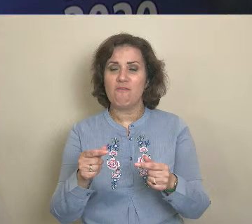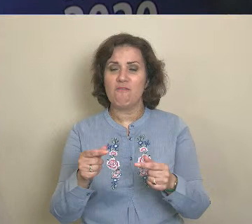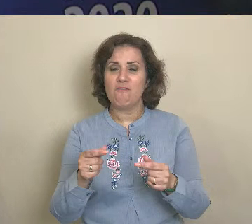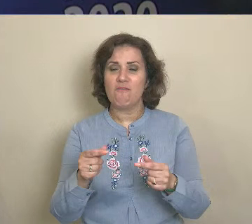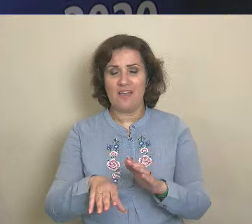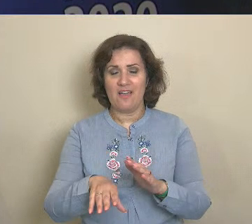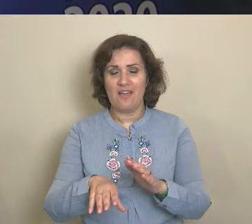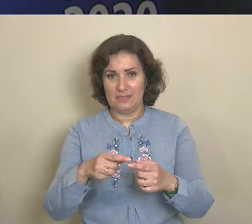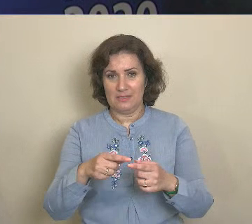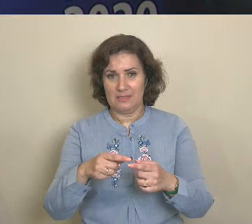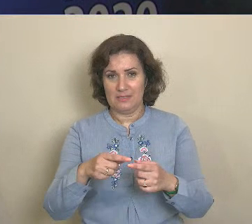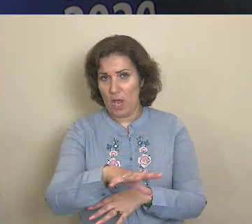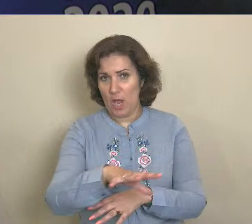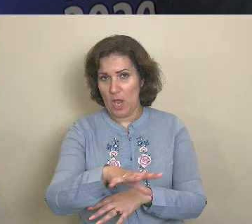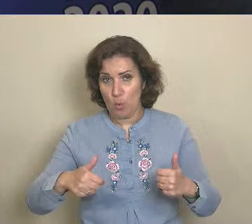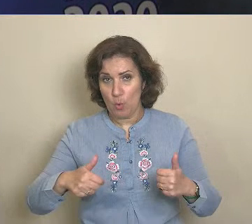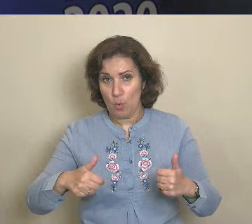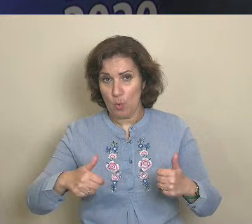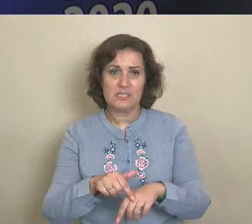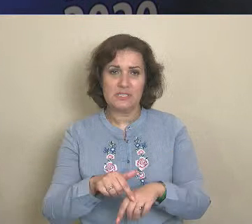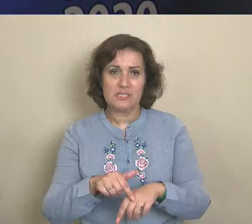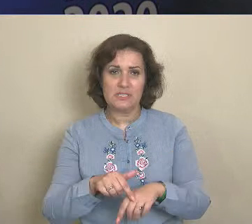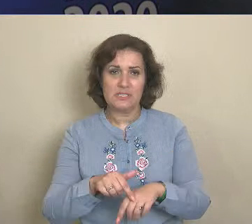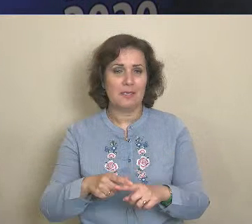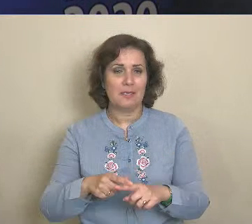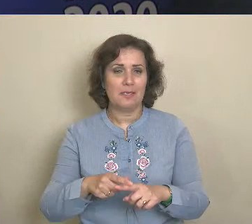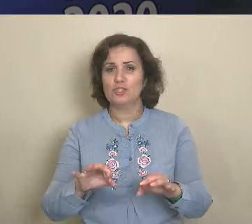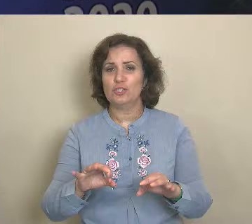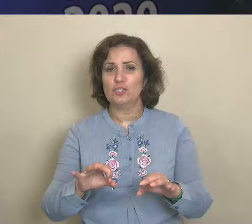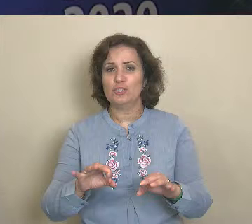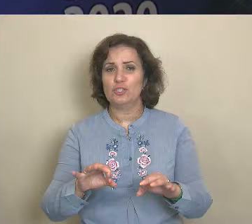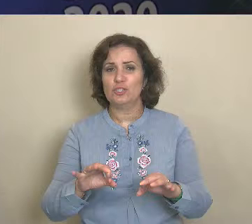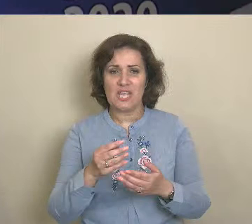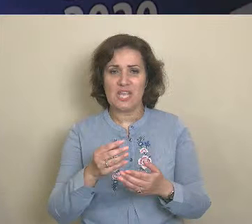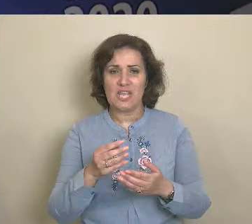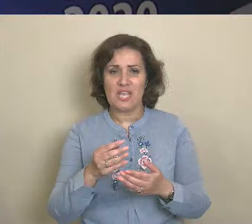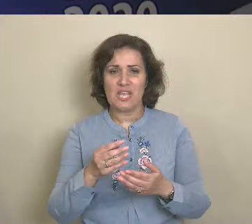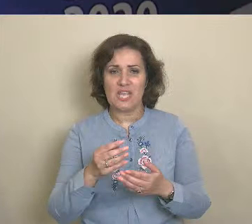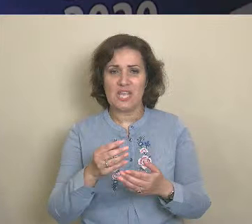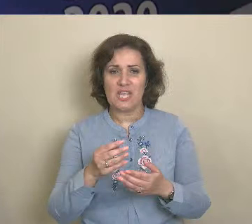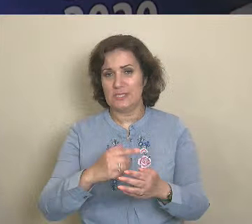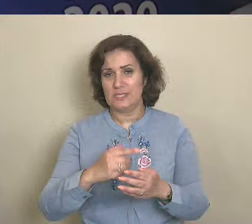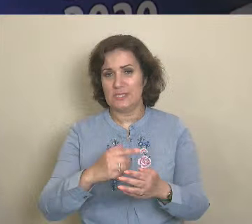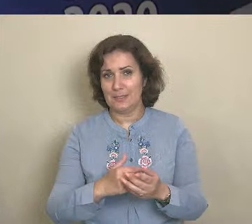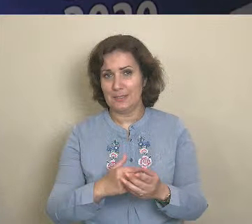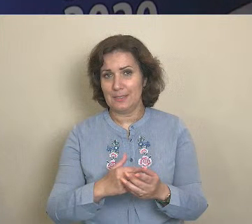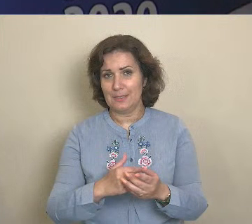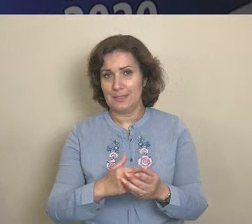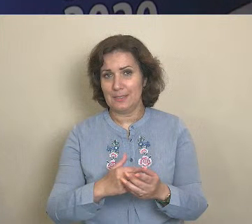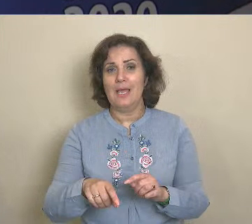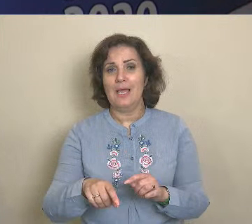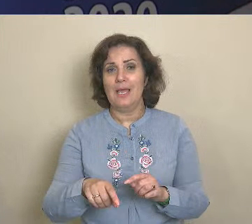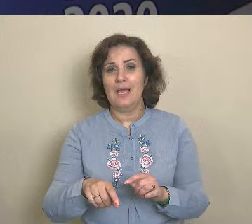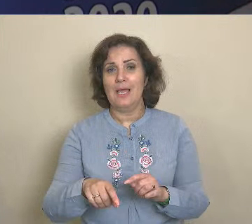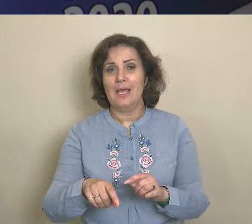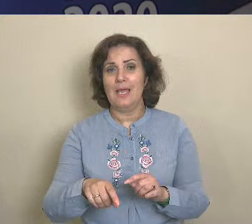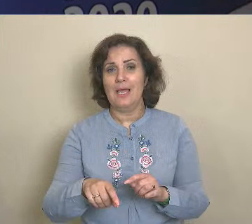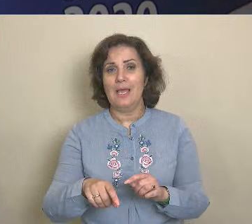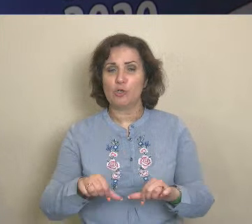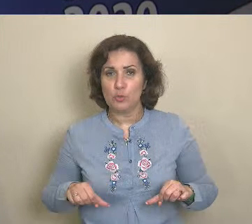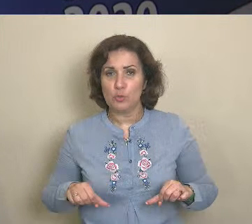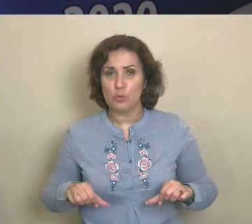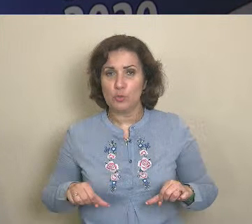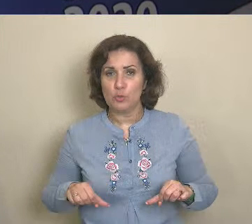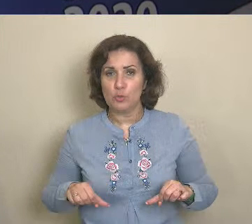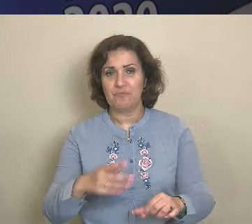the territorial circuits, in accordance with which it is difficult to see those criteria clearly,